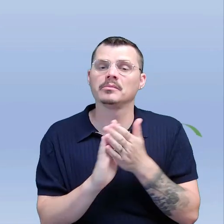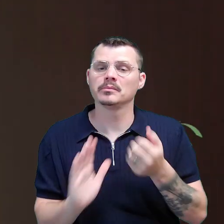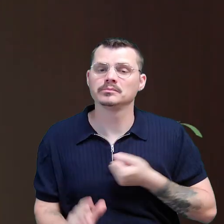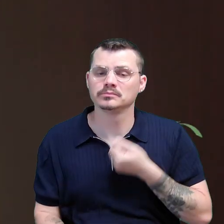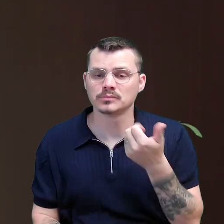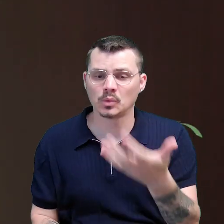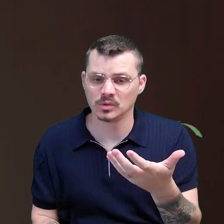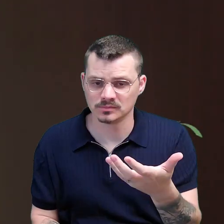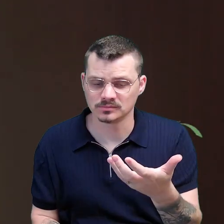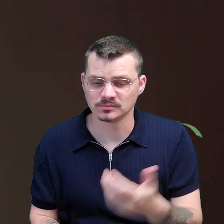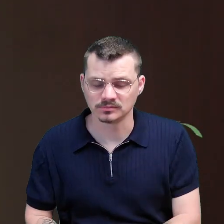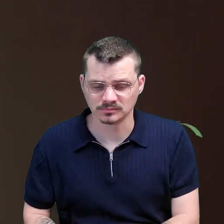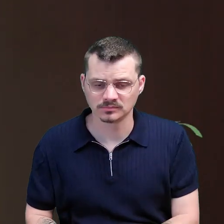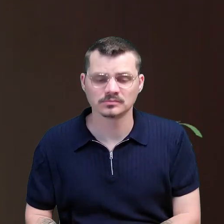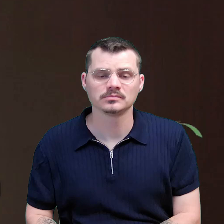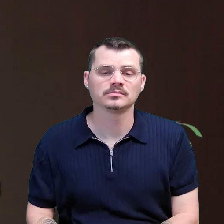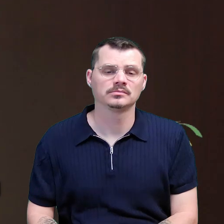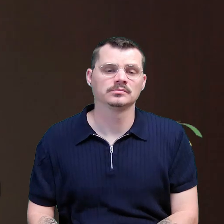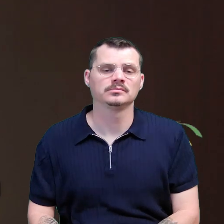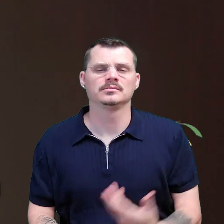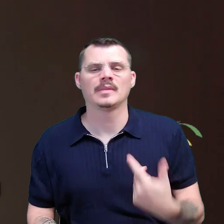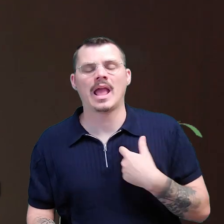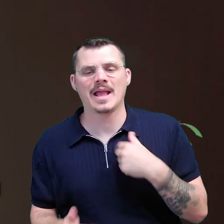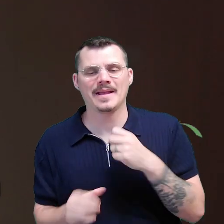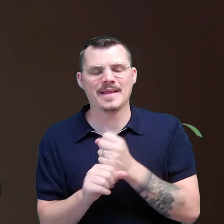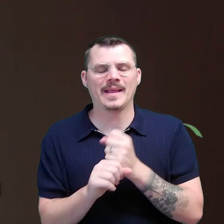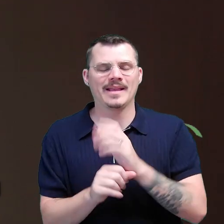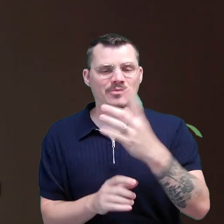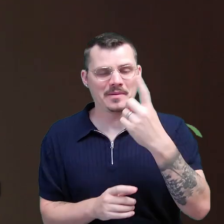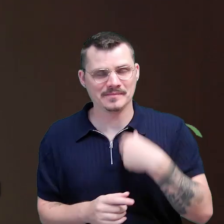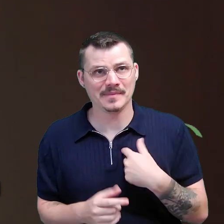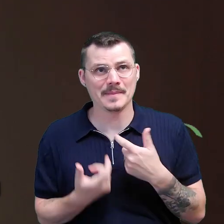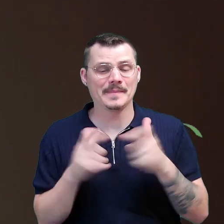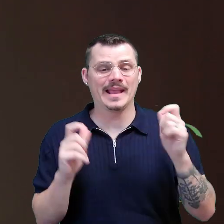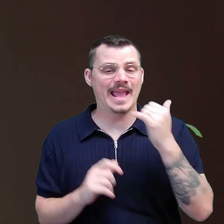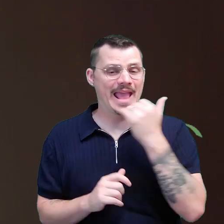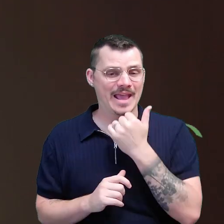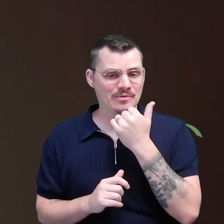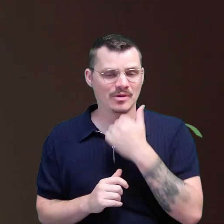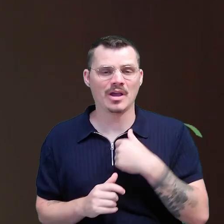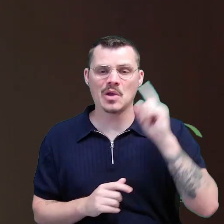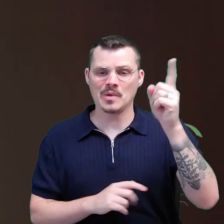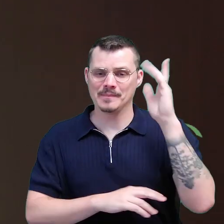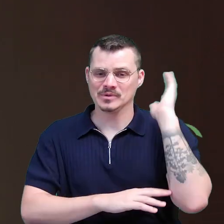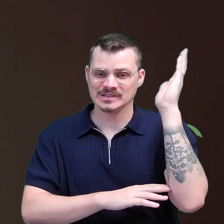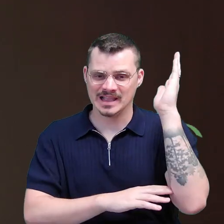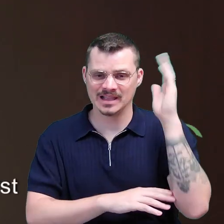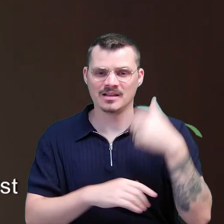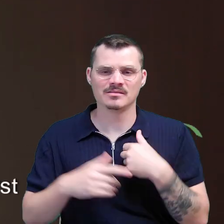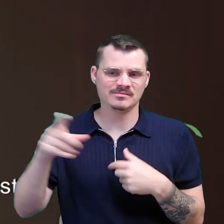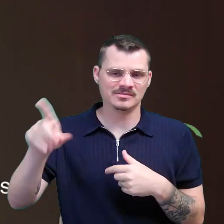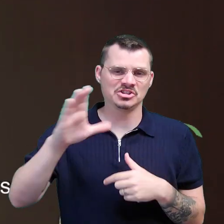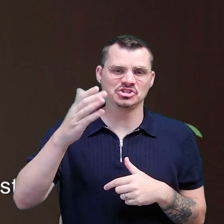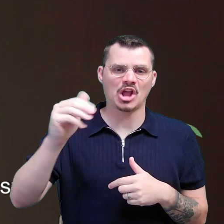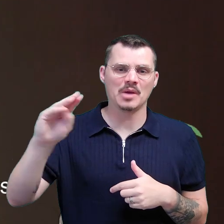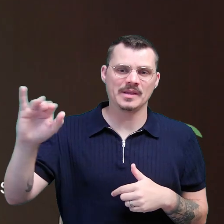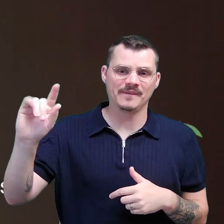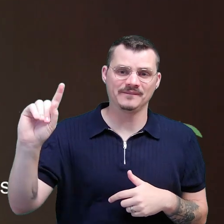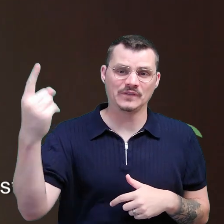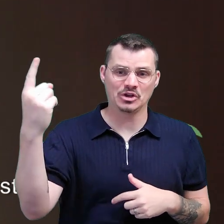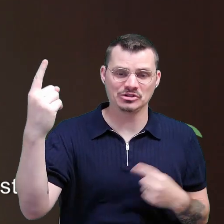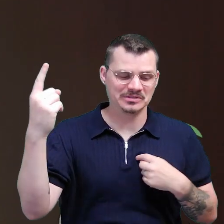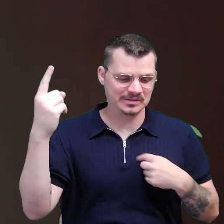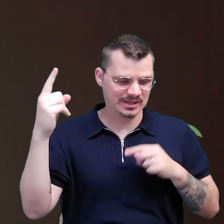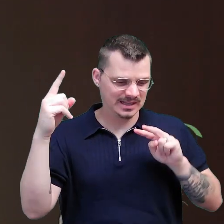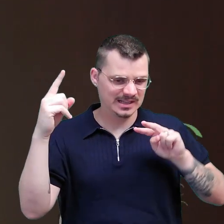poet. And I made the grave tactical error of being the second presenter at a conference where Shami